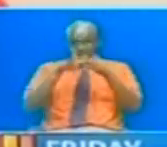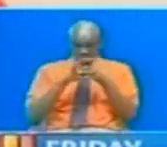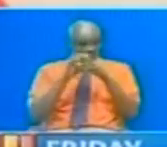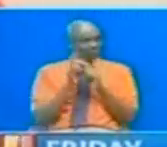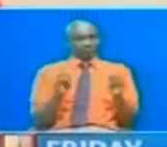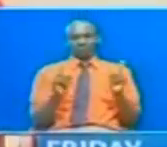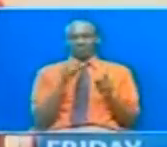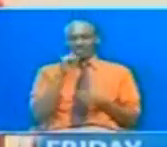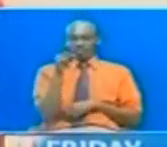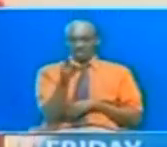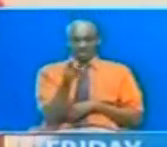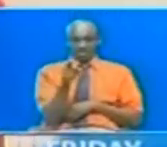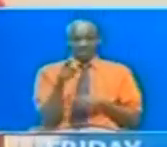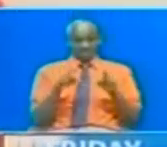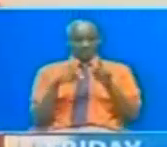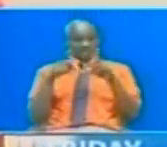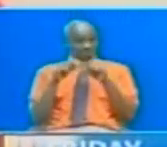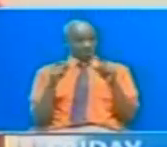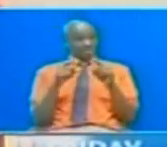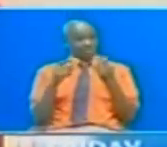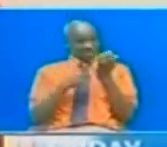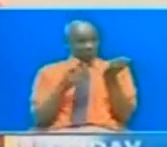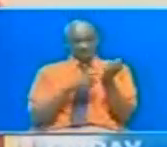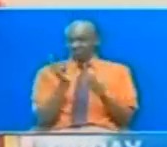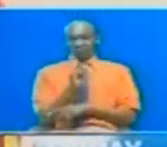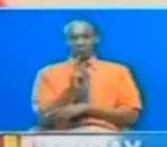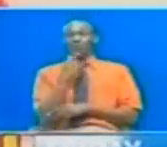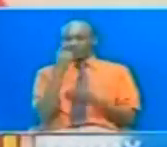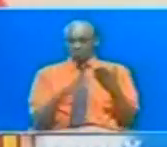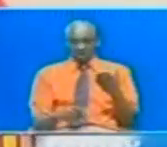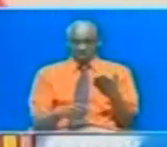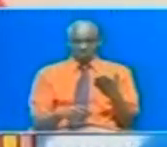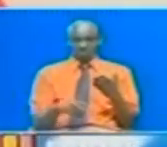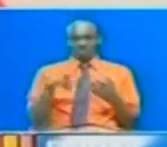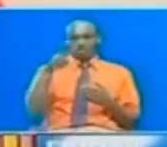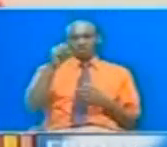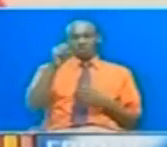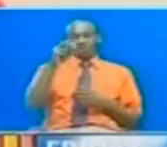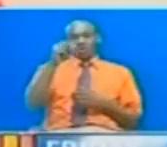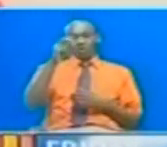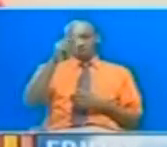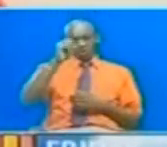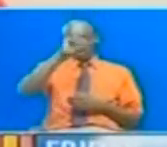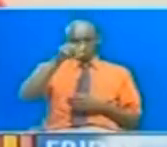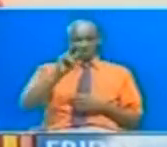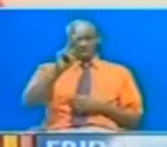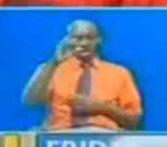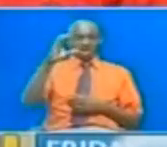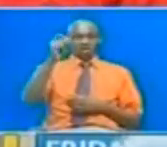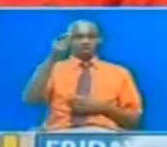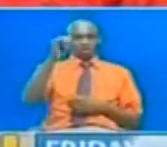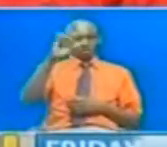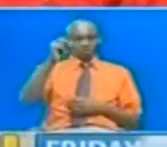the sound nj, like mm-hmm. in Kiswahili language. Mm-hmm. Here, we talk of conjunction, conjunction, mm-hmm.